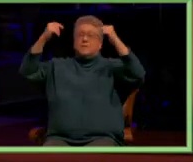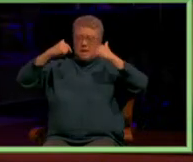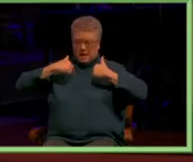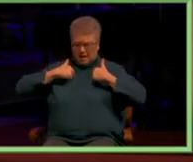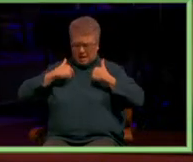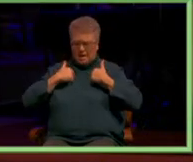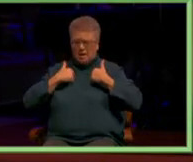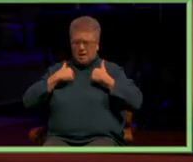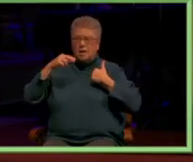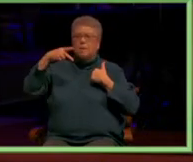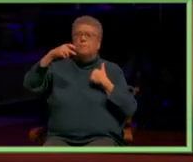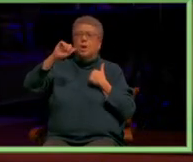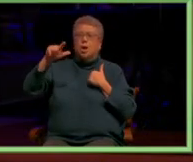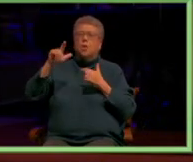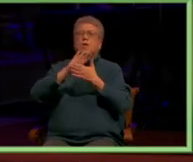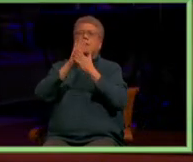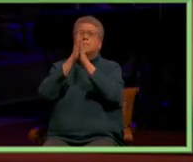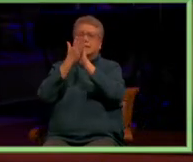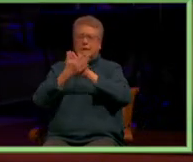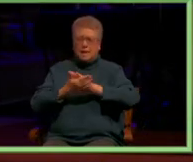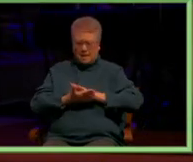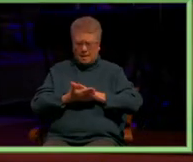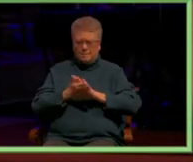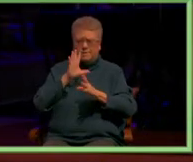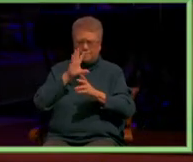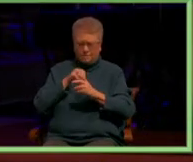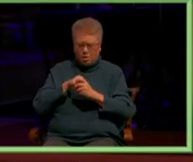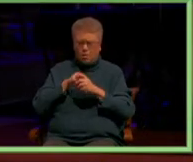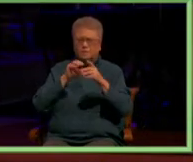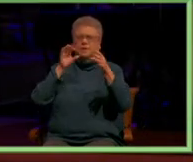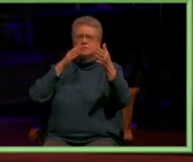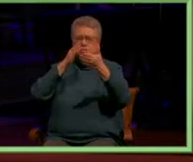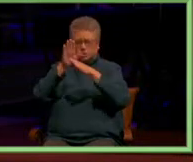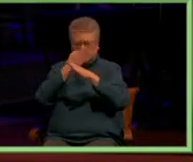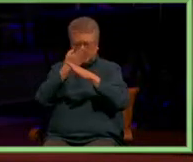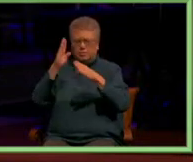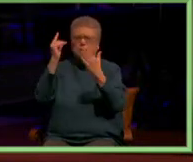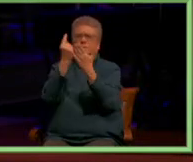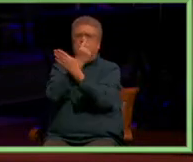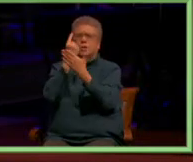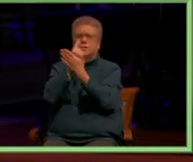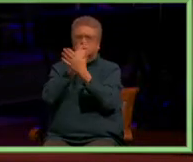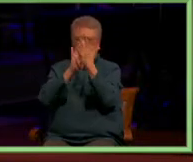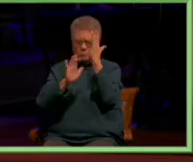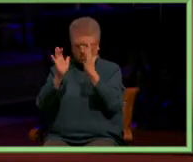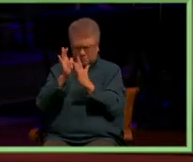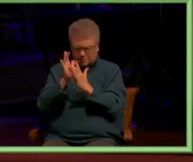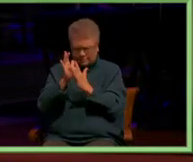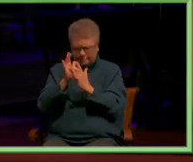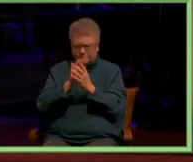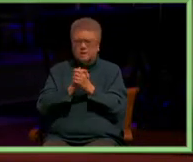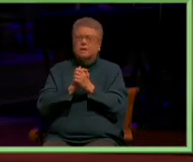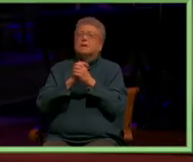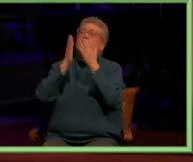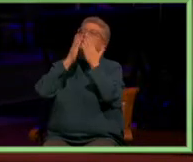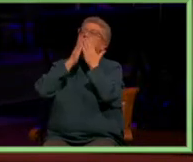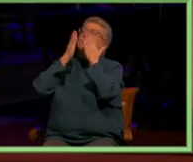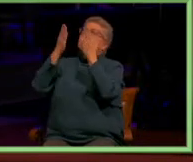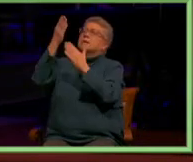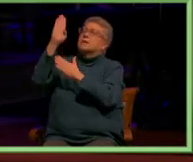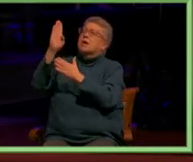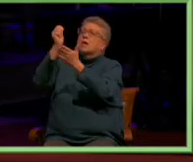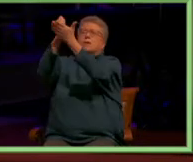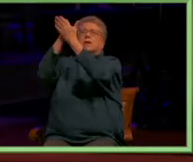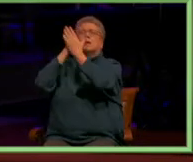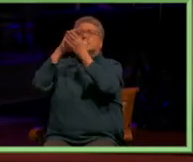Paul, became a minister. Will you pray with me this morning? Father, we thank you that you can help us learn from your